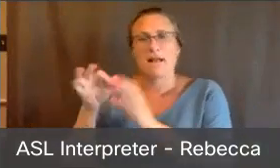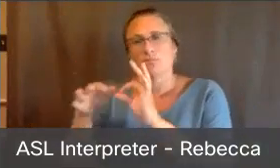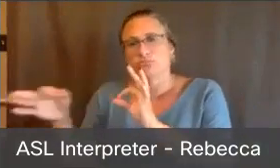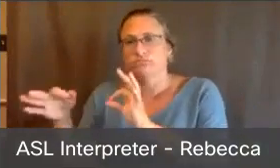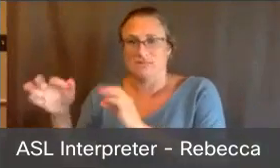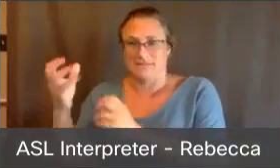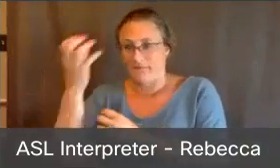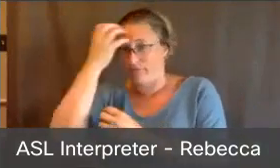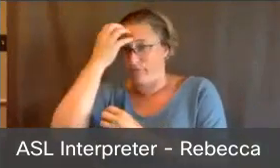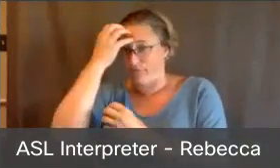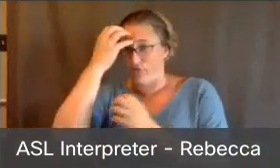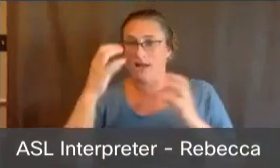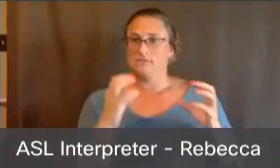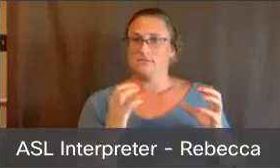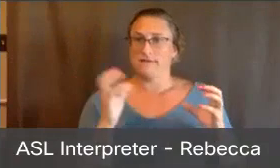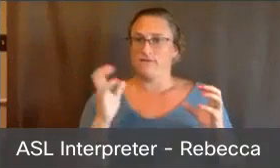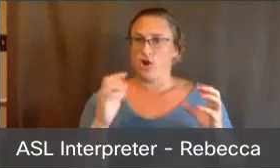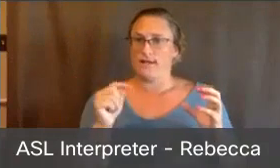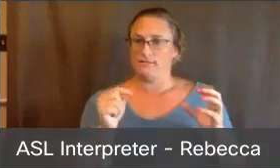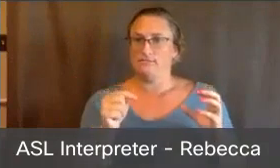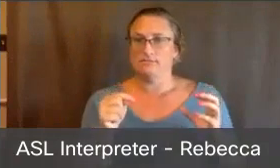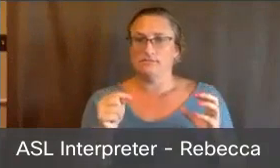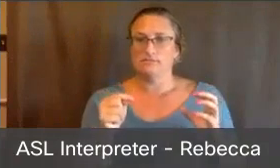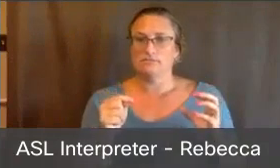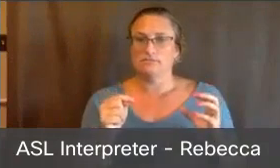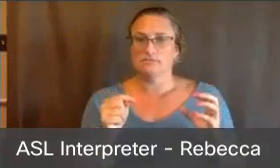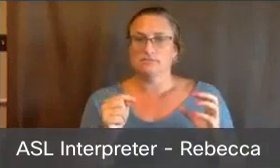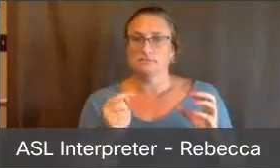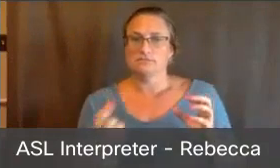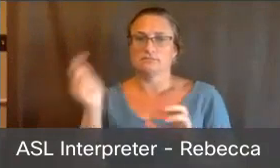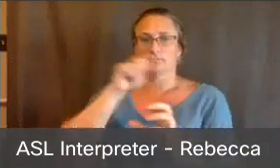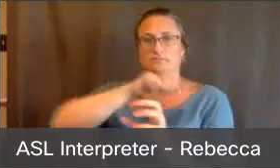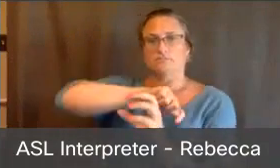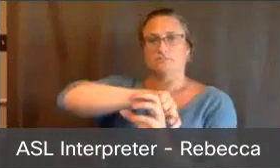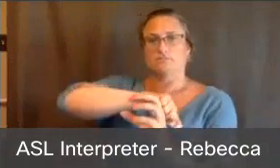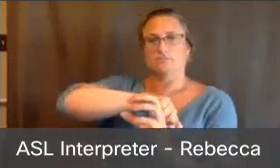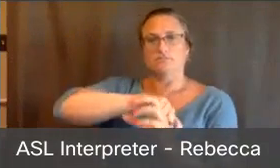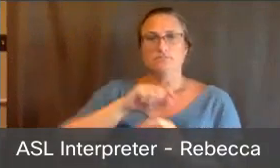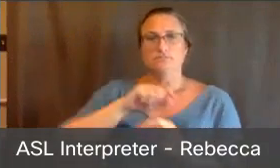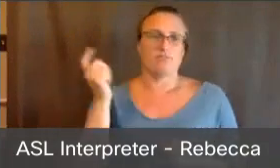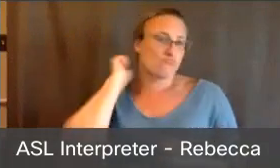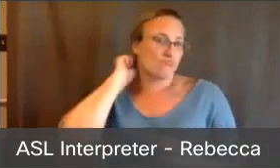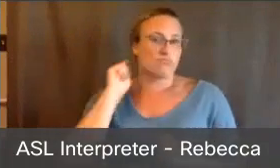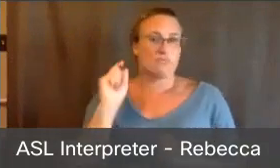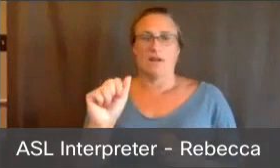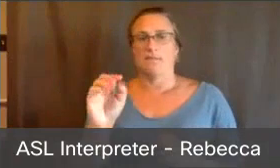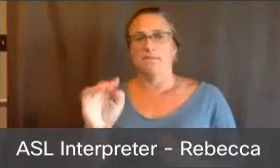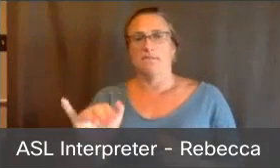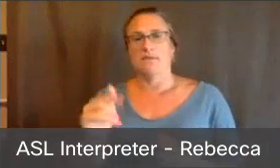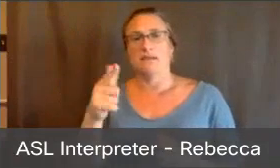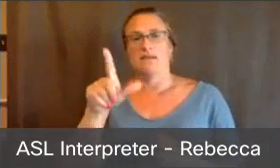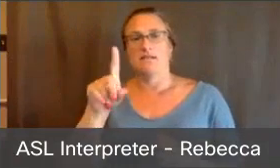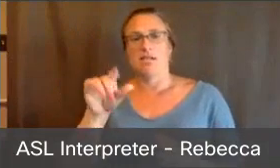happening in the front of your brain. And the other part is your amygdala, and that's the back part of your